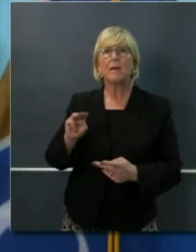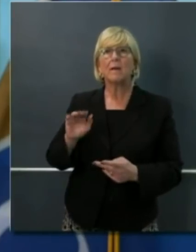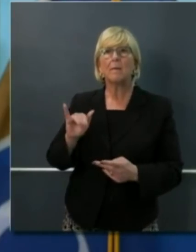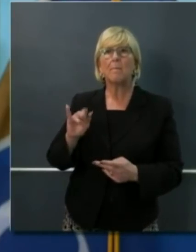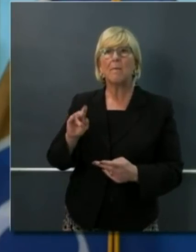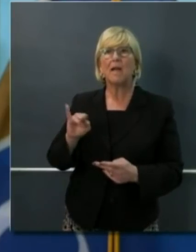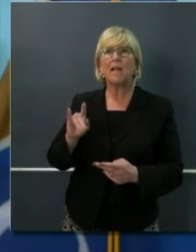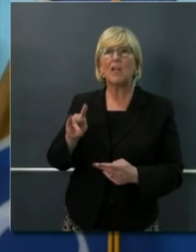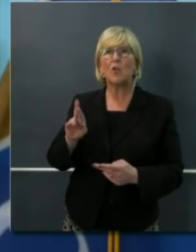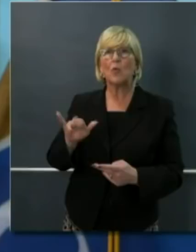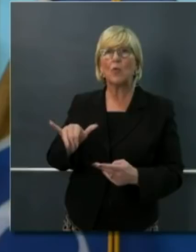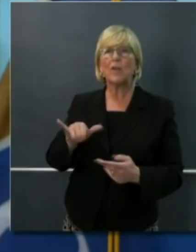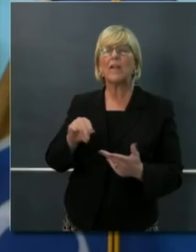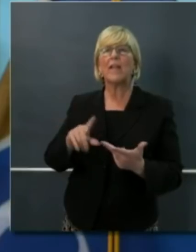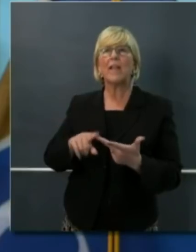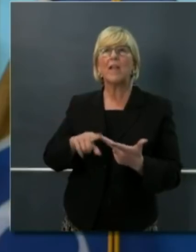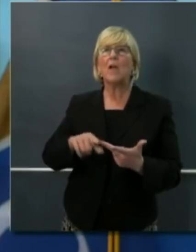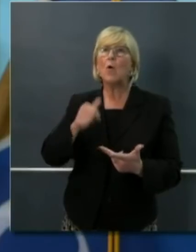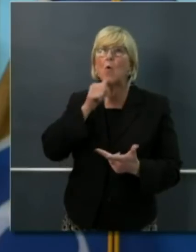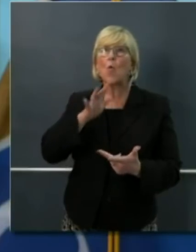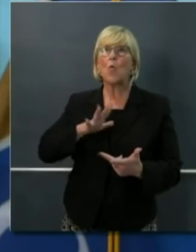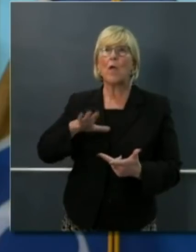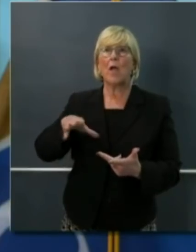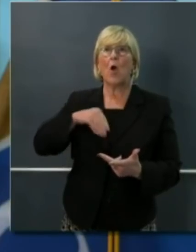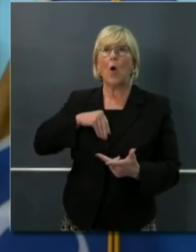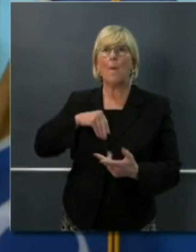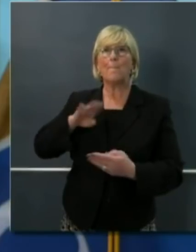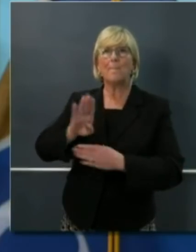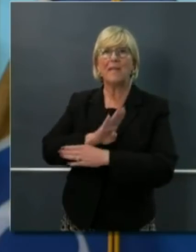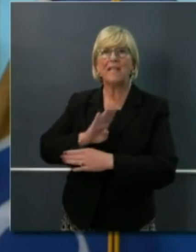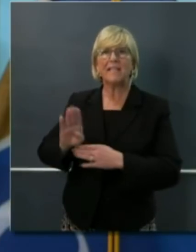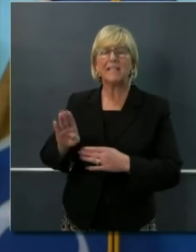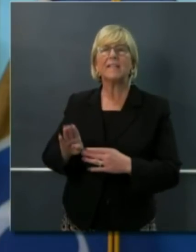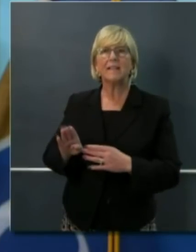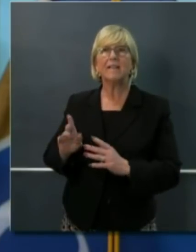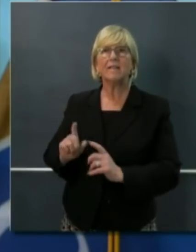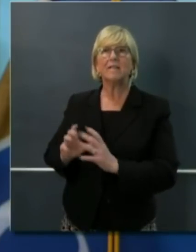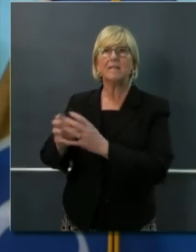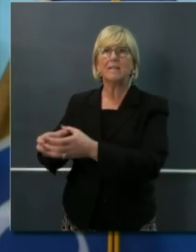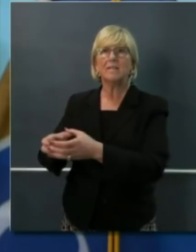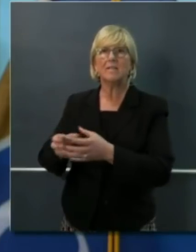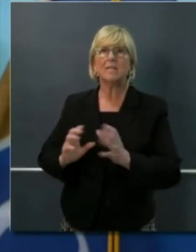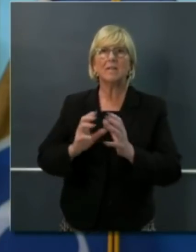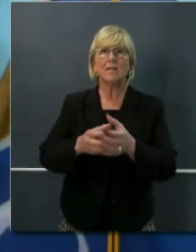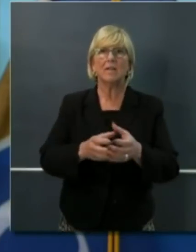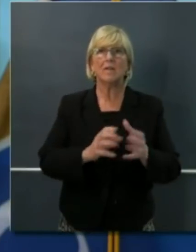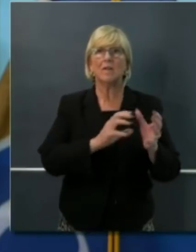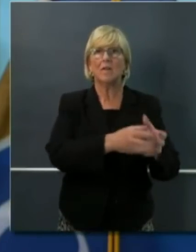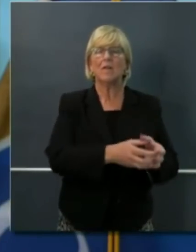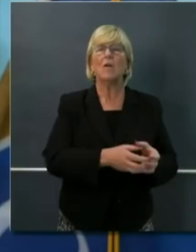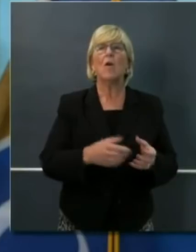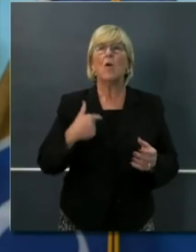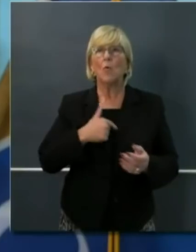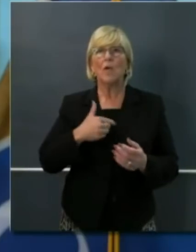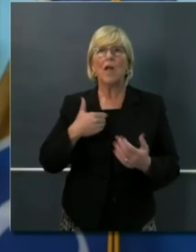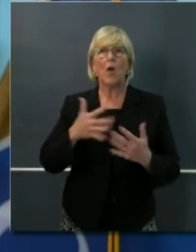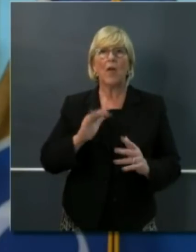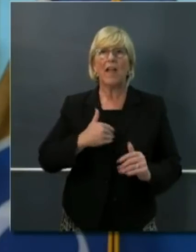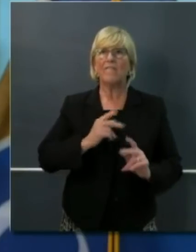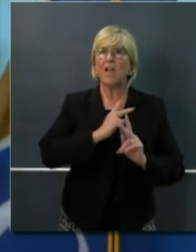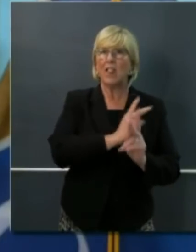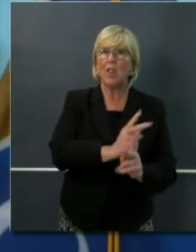businesses. We created a $50 million supplemental fund at our state iBank targeted at micro loans. We've already